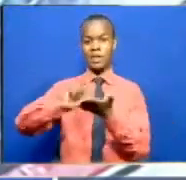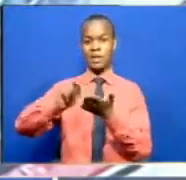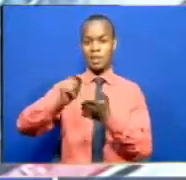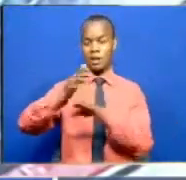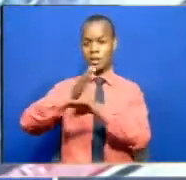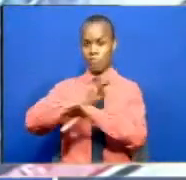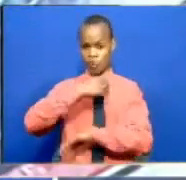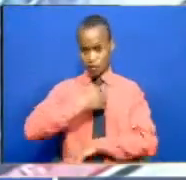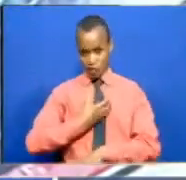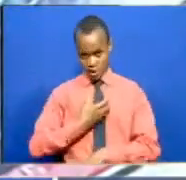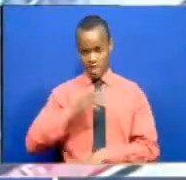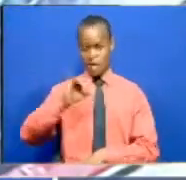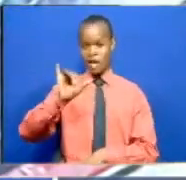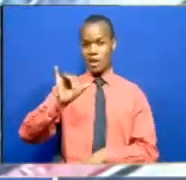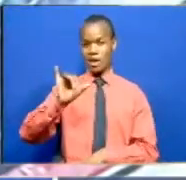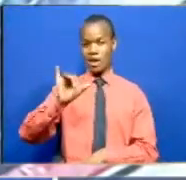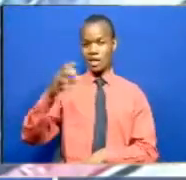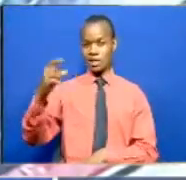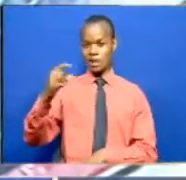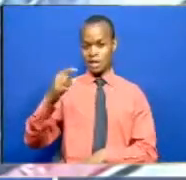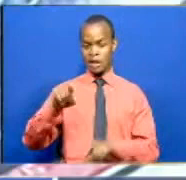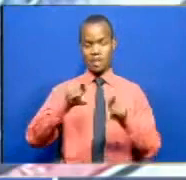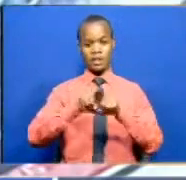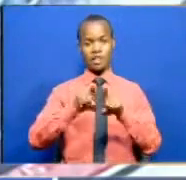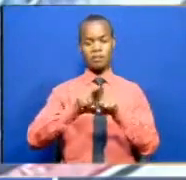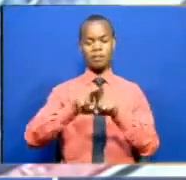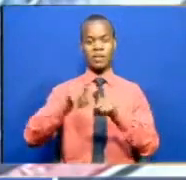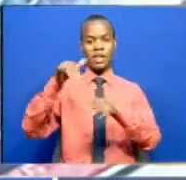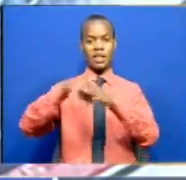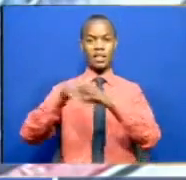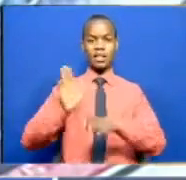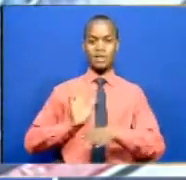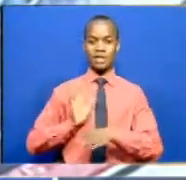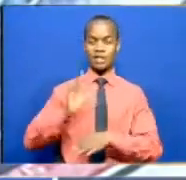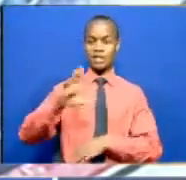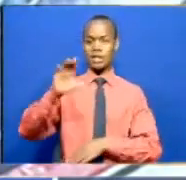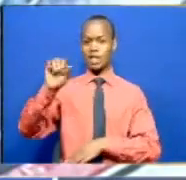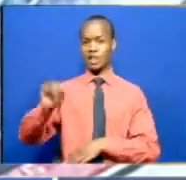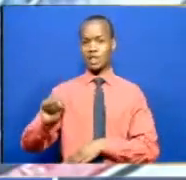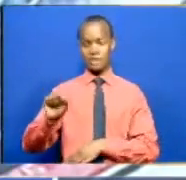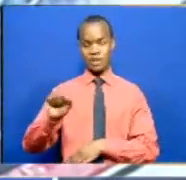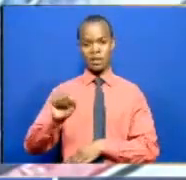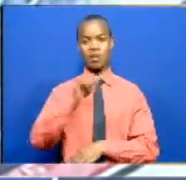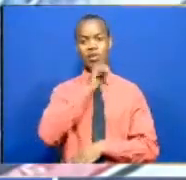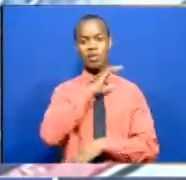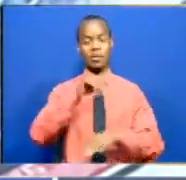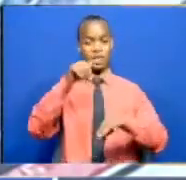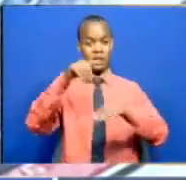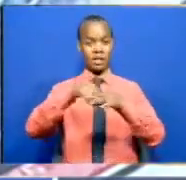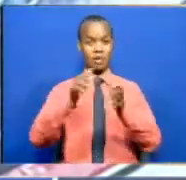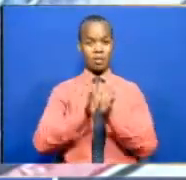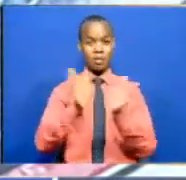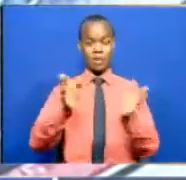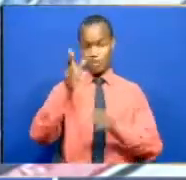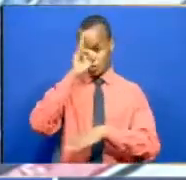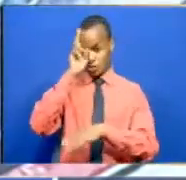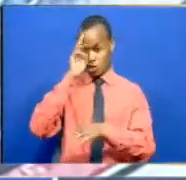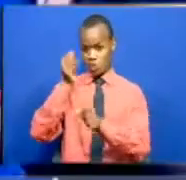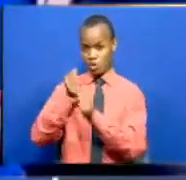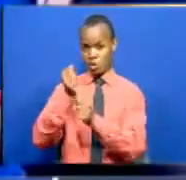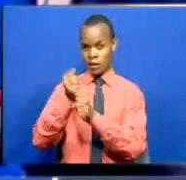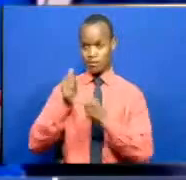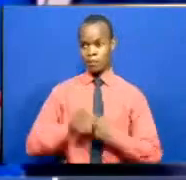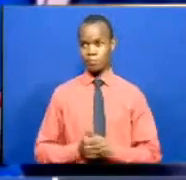Police Joseph Boinett, Matiang’i at the same time condemned violence meted on public on the public by police officers.